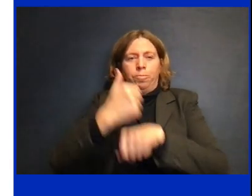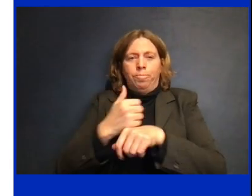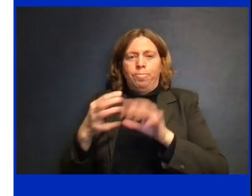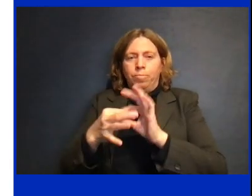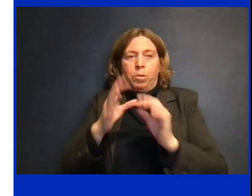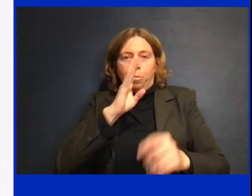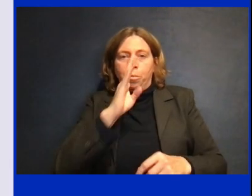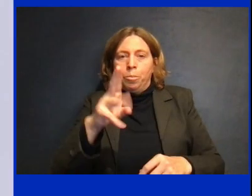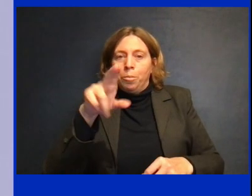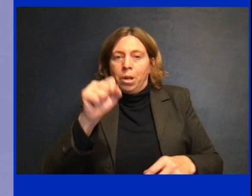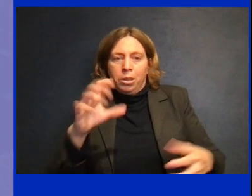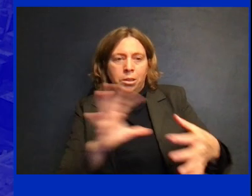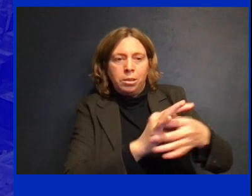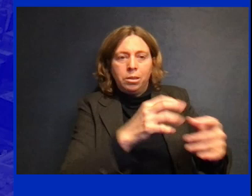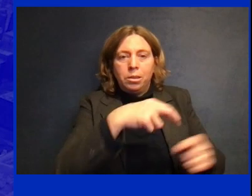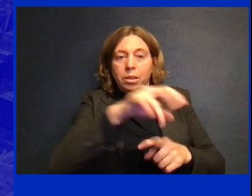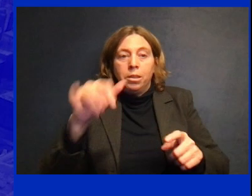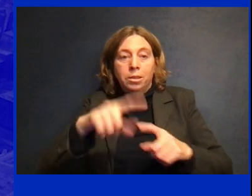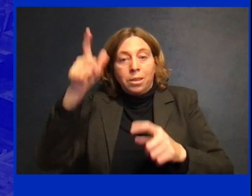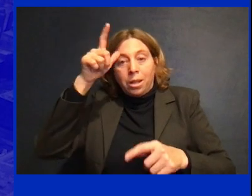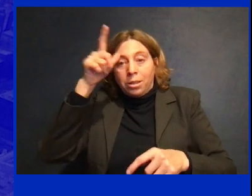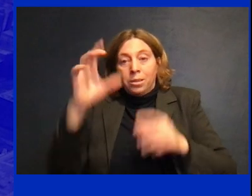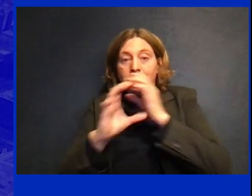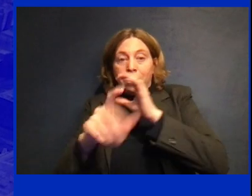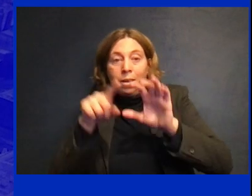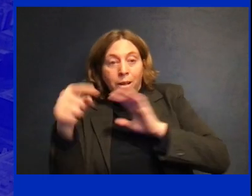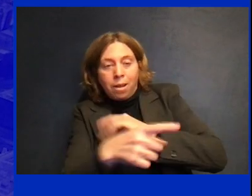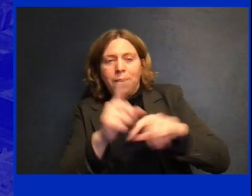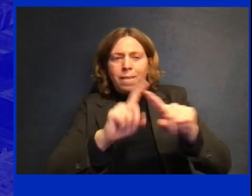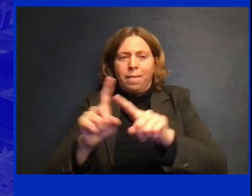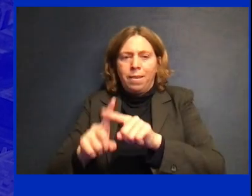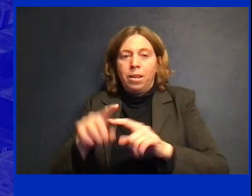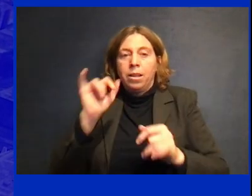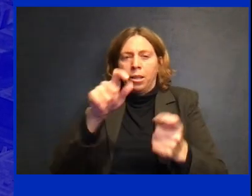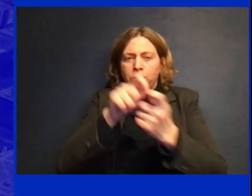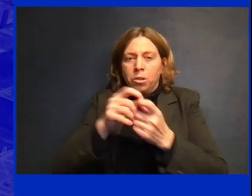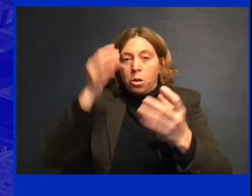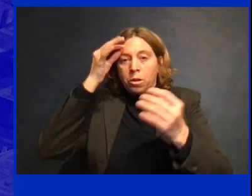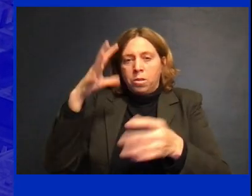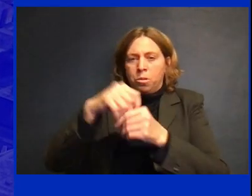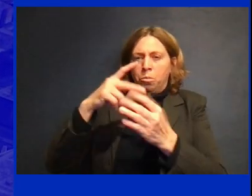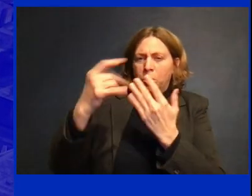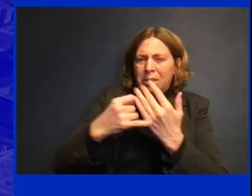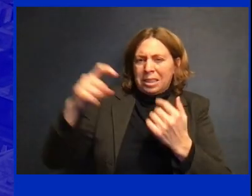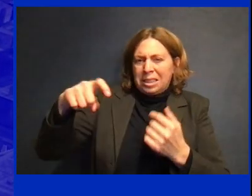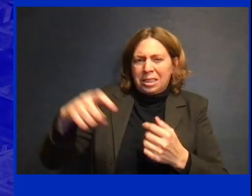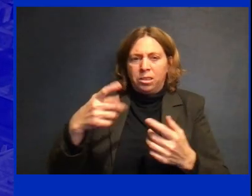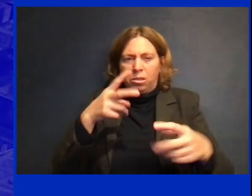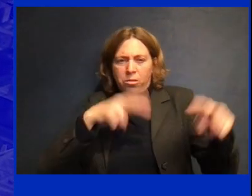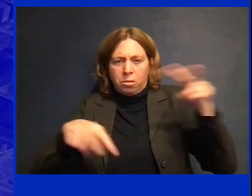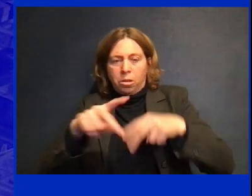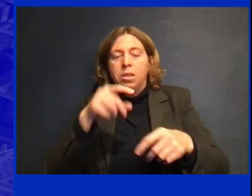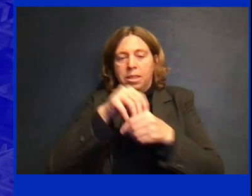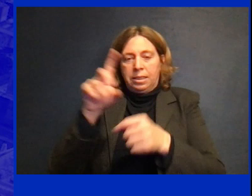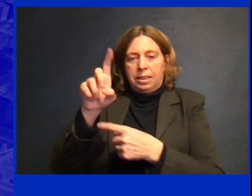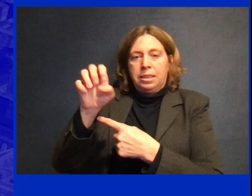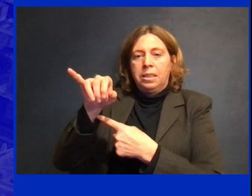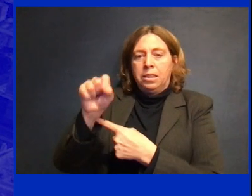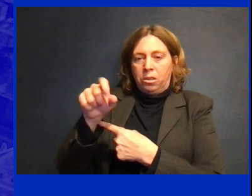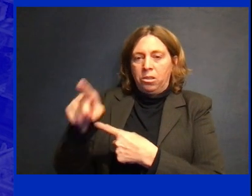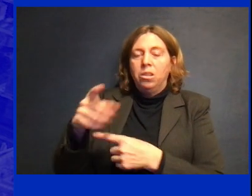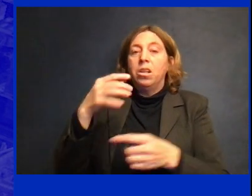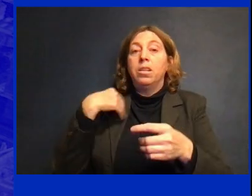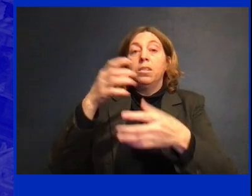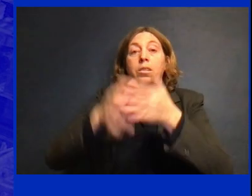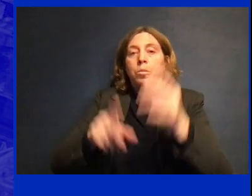Tunnel. There is more detailed information about the project purpose and need, its goals and objectives, in